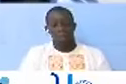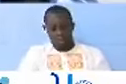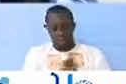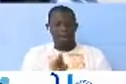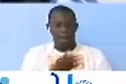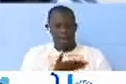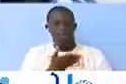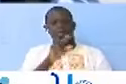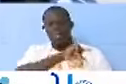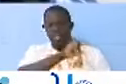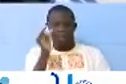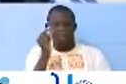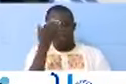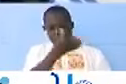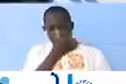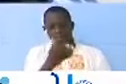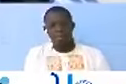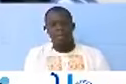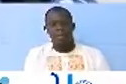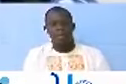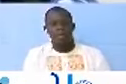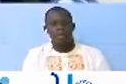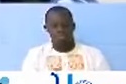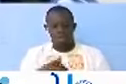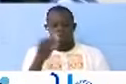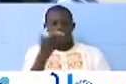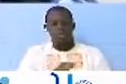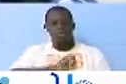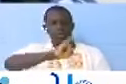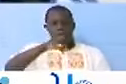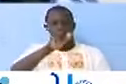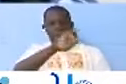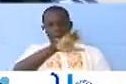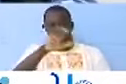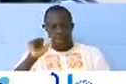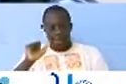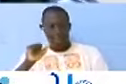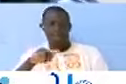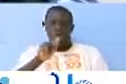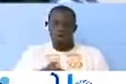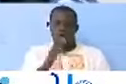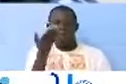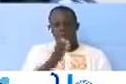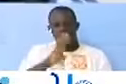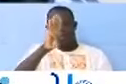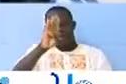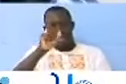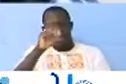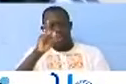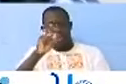names there mbota jara I'm from Jara. Lambada Badibu. Oh, from Badibu.